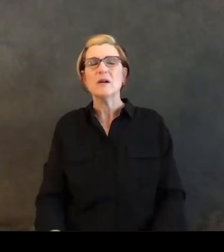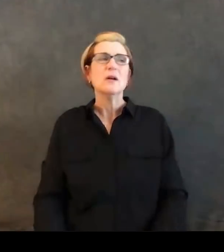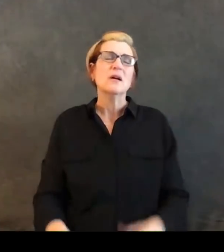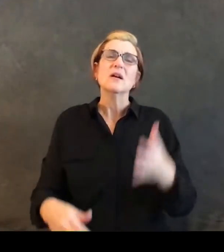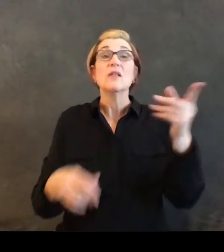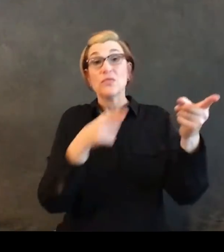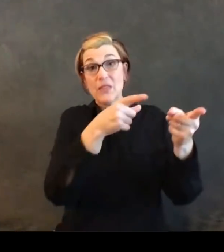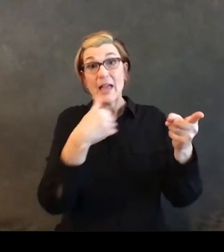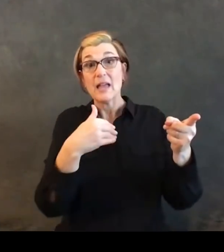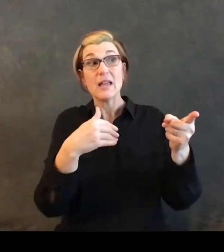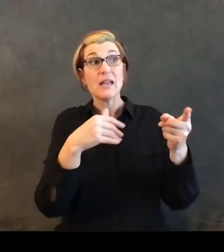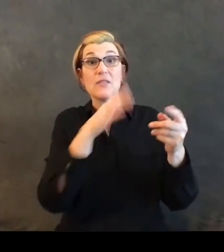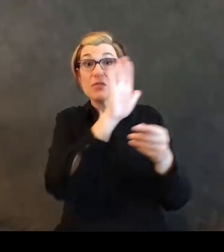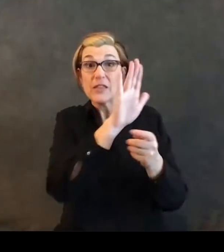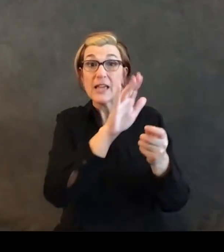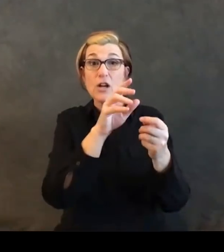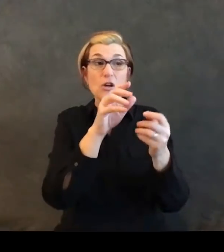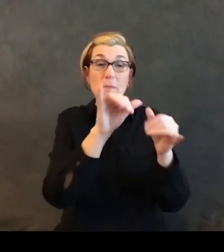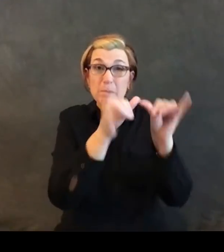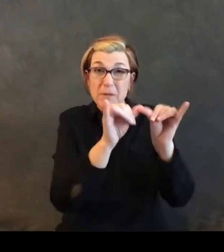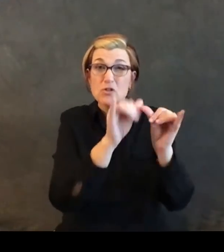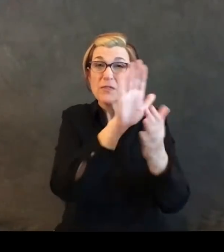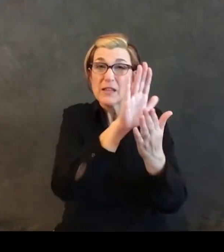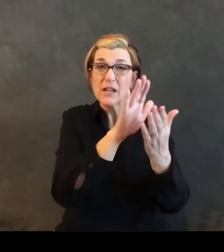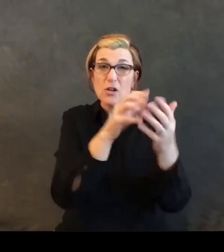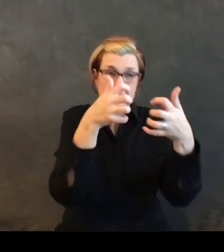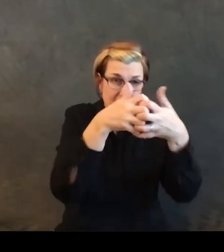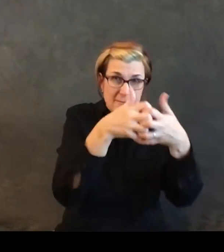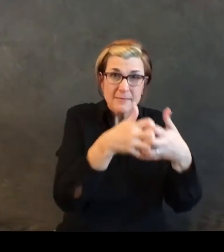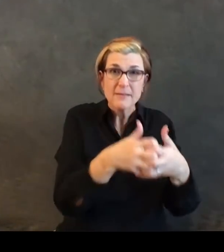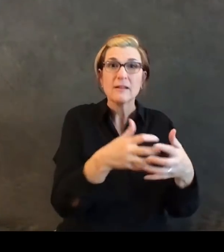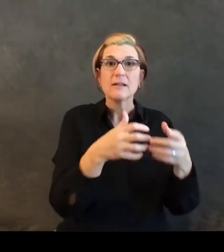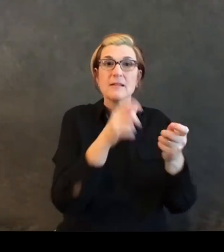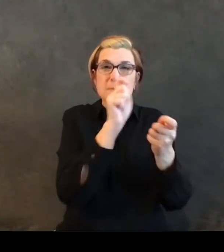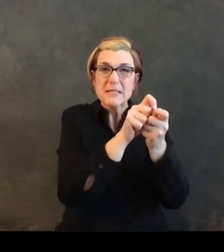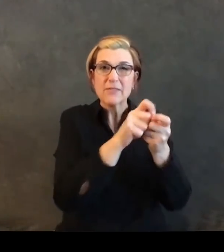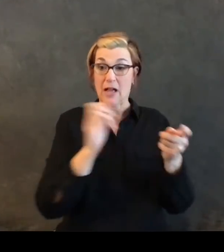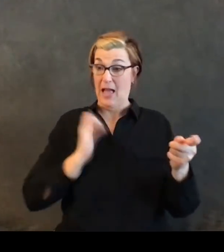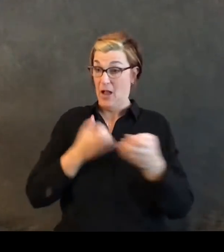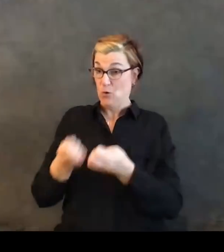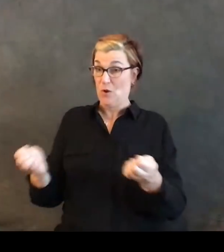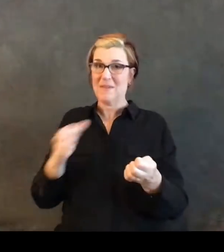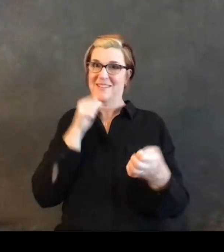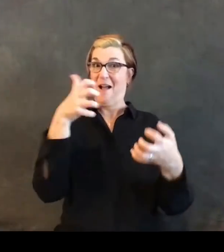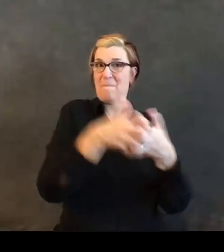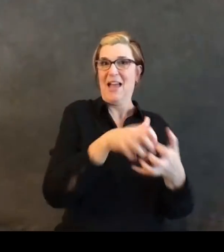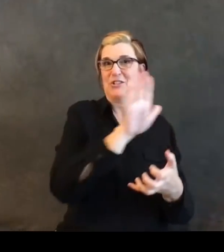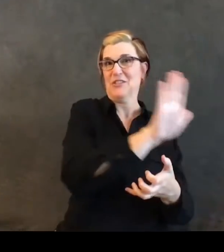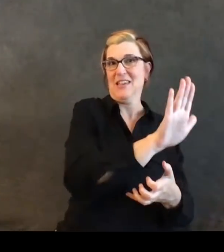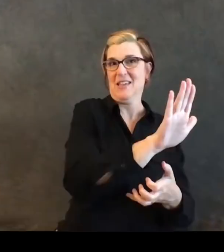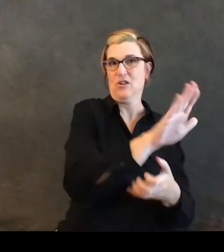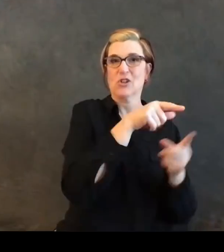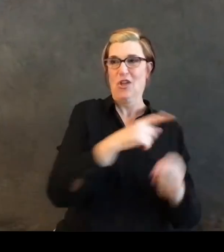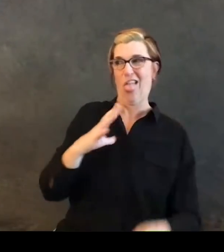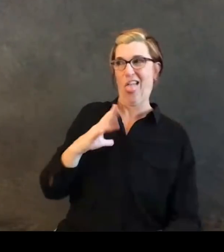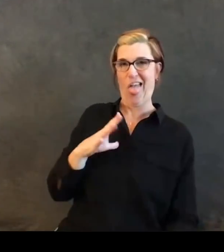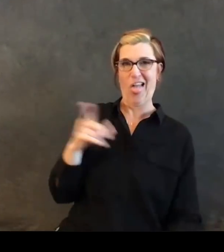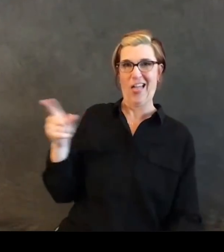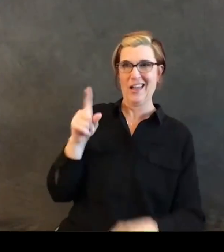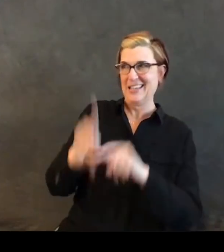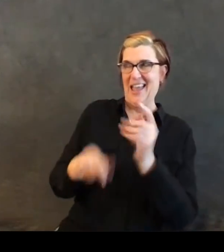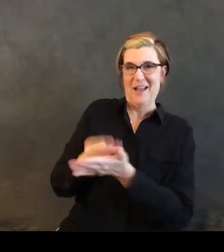that our equipment, designed specifically so that our equipment can't come into their countries. It's a